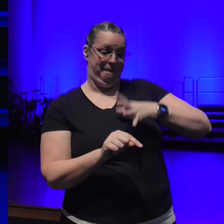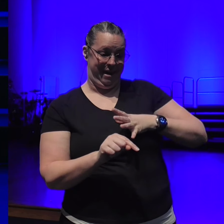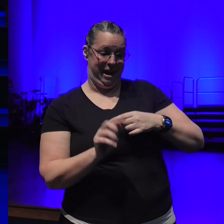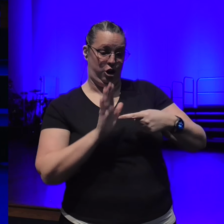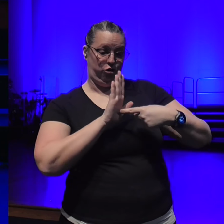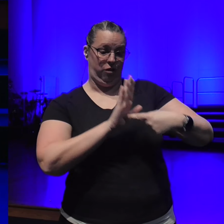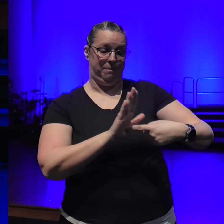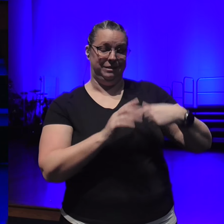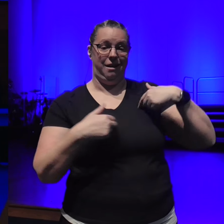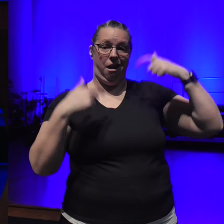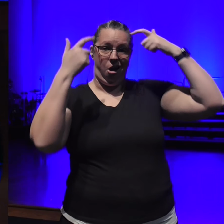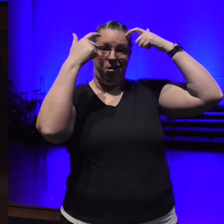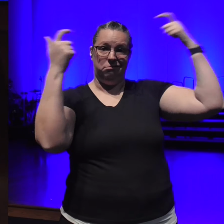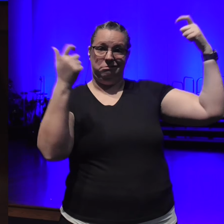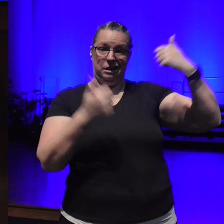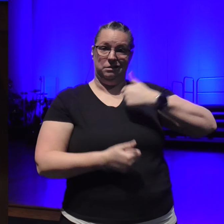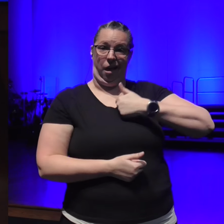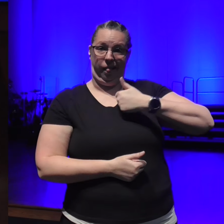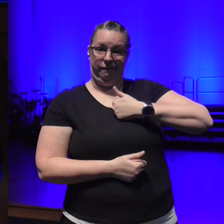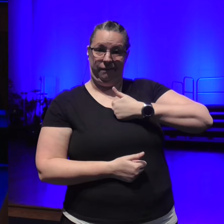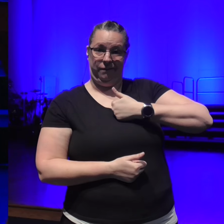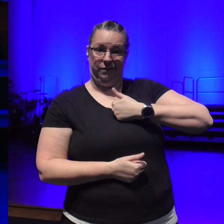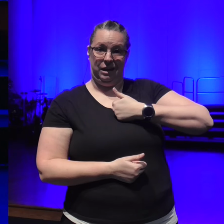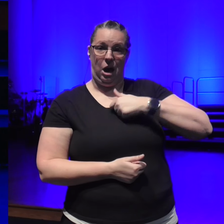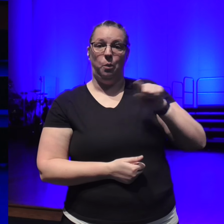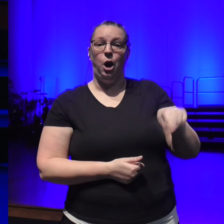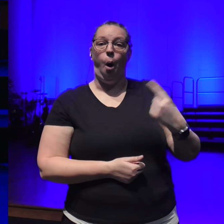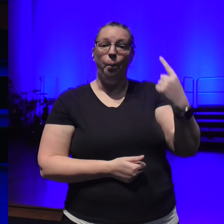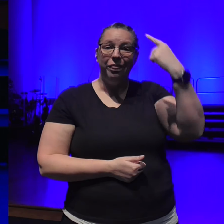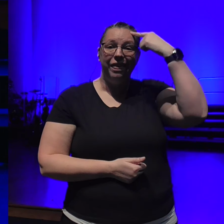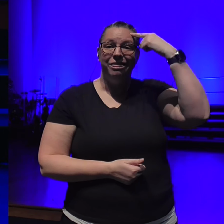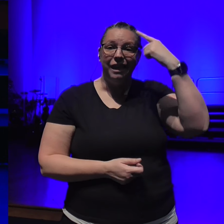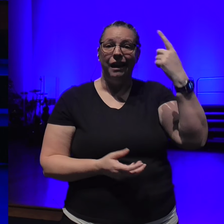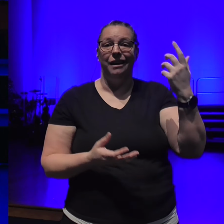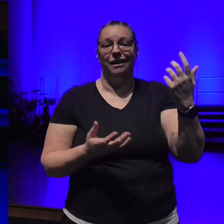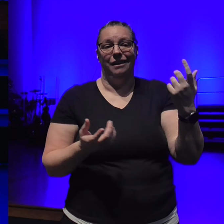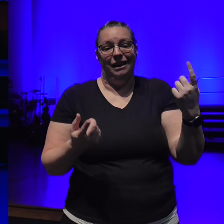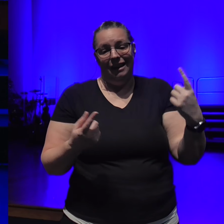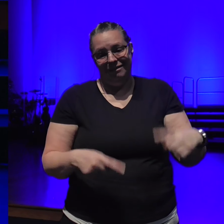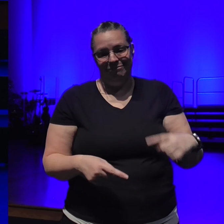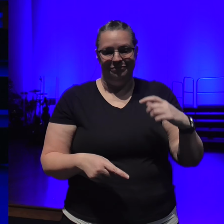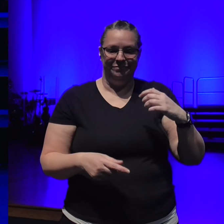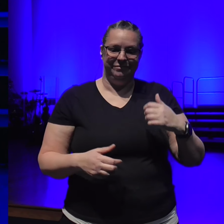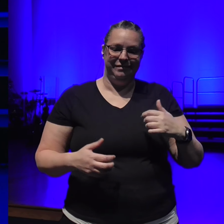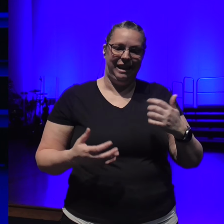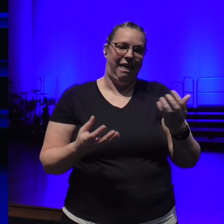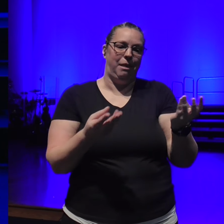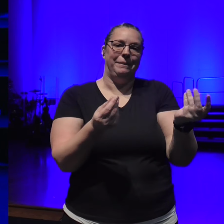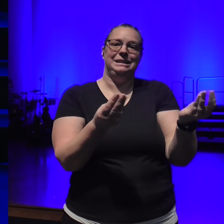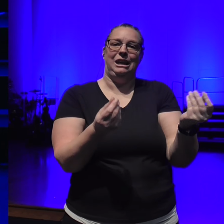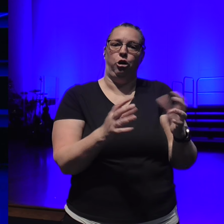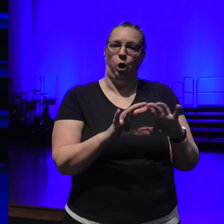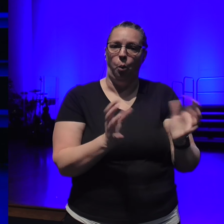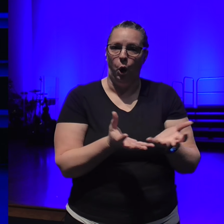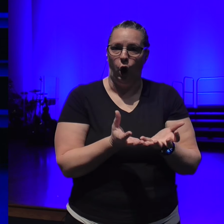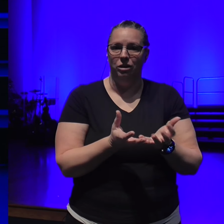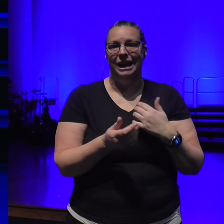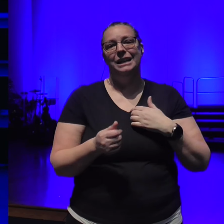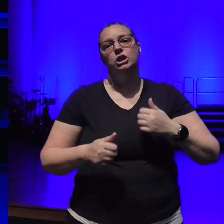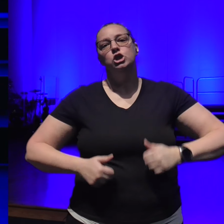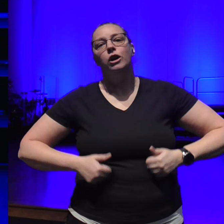self. That part of ourselves that we only think exists in the material world, that's all about survival and getting